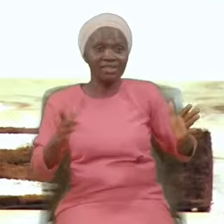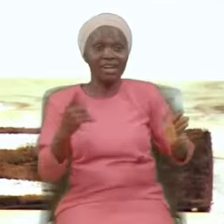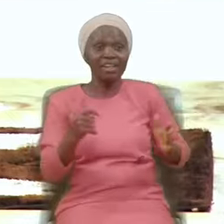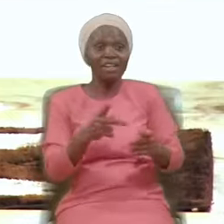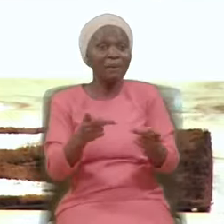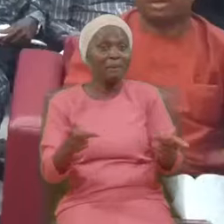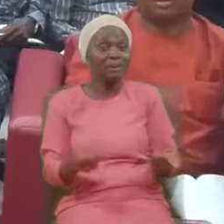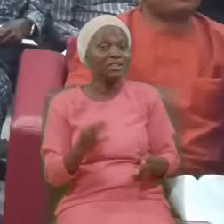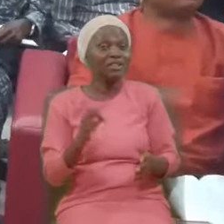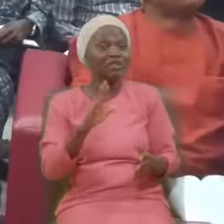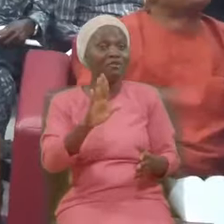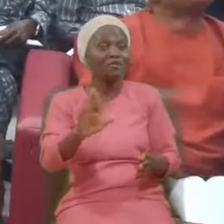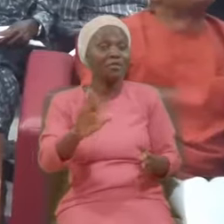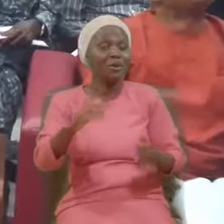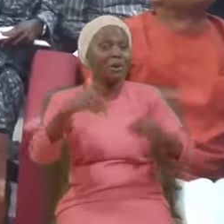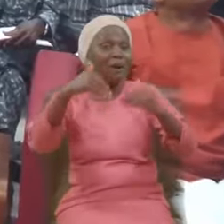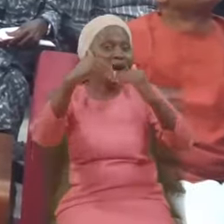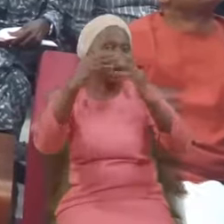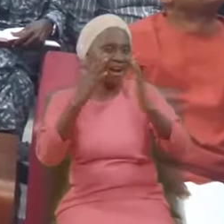Increase has come.